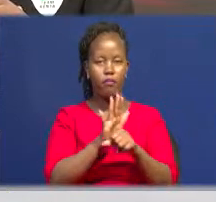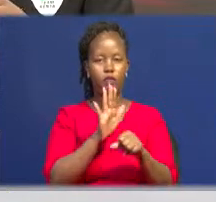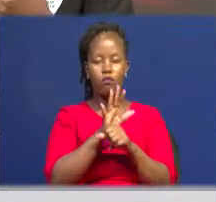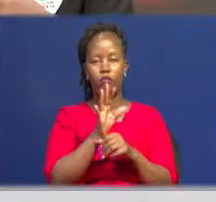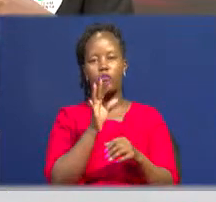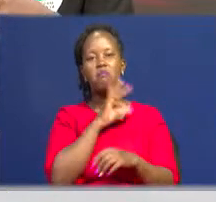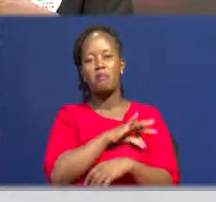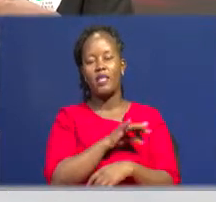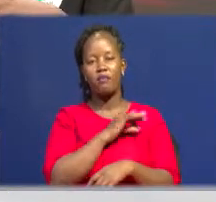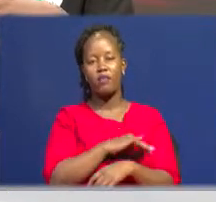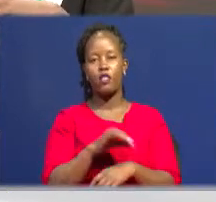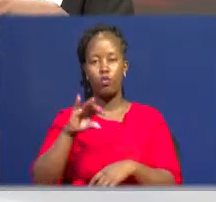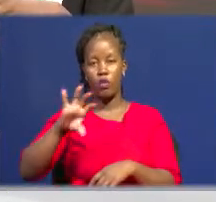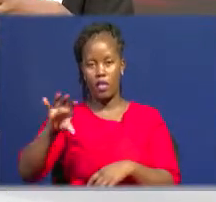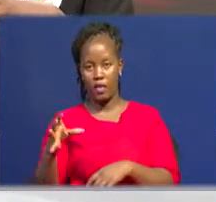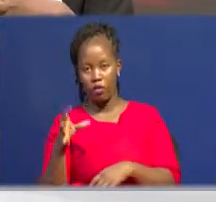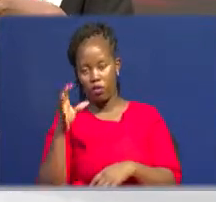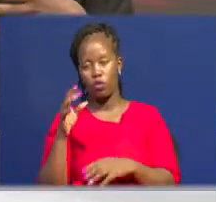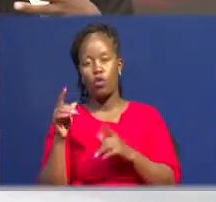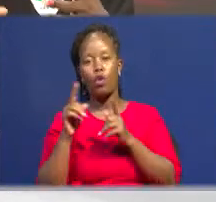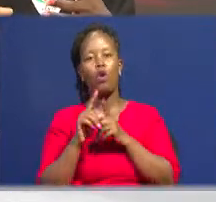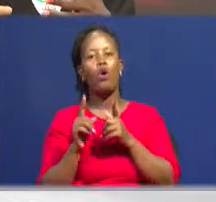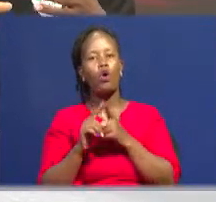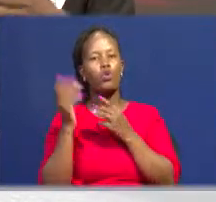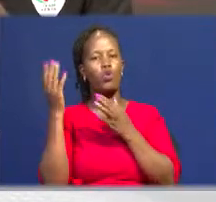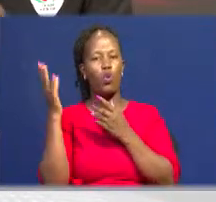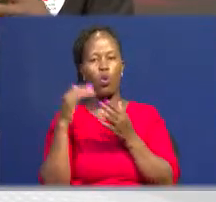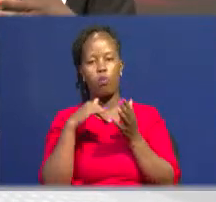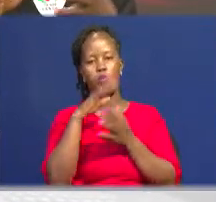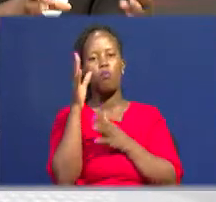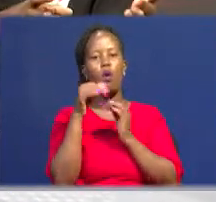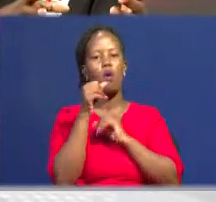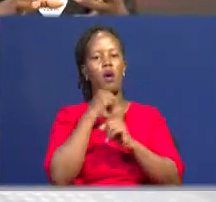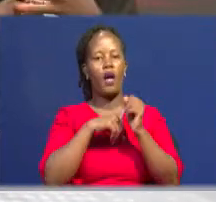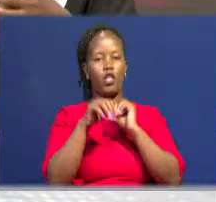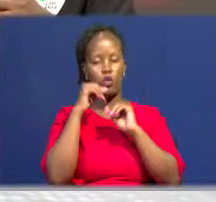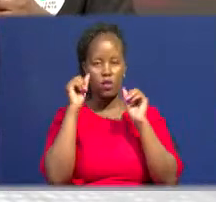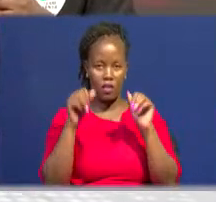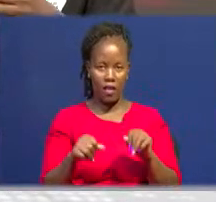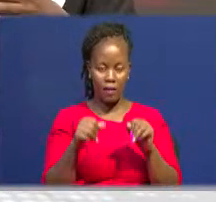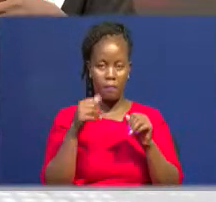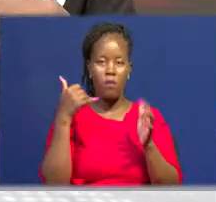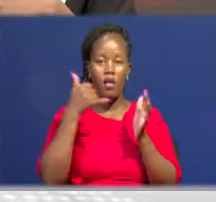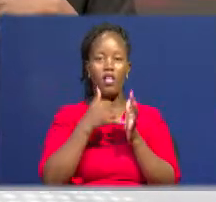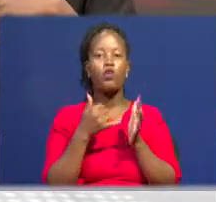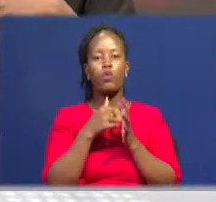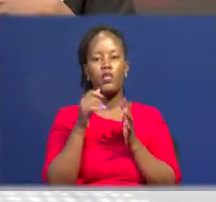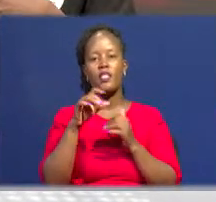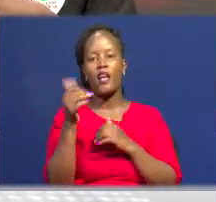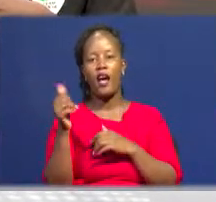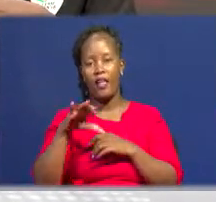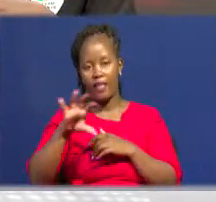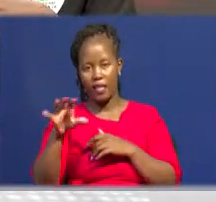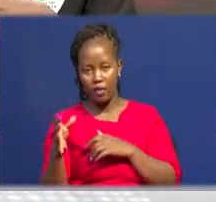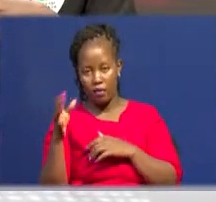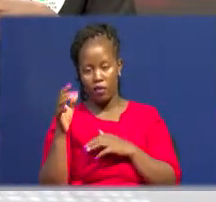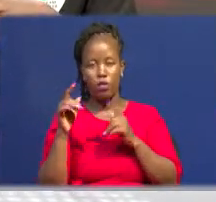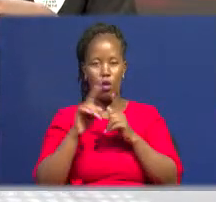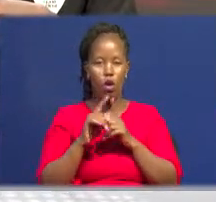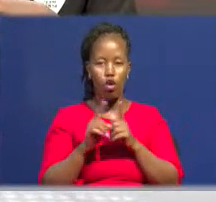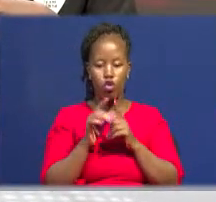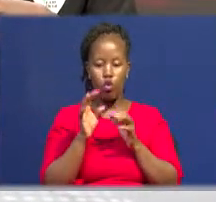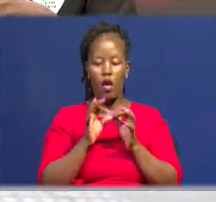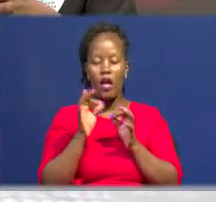we actually hope that we can do it more, do it in other counties, expand it to the Lake region as